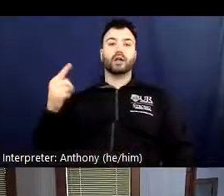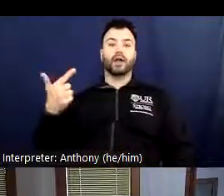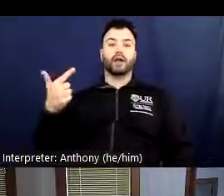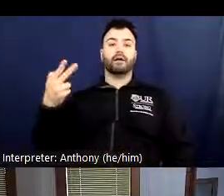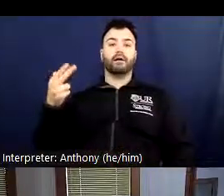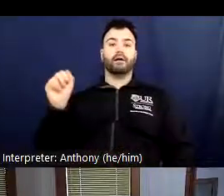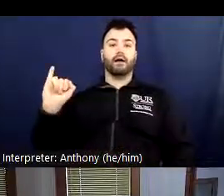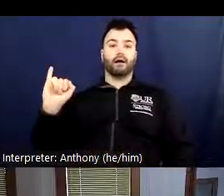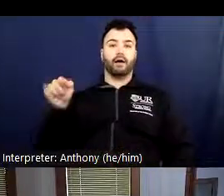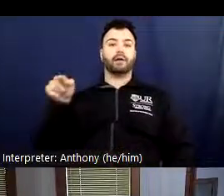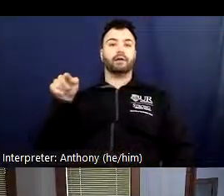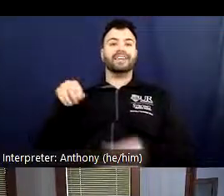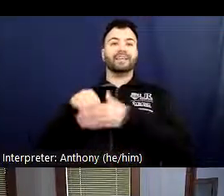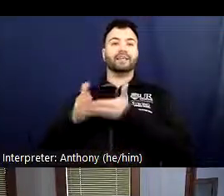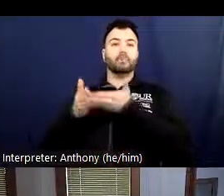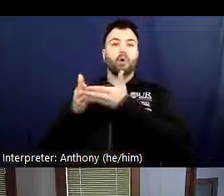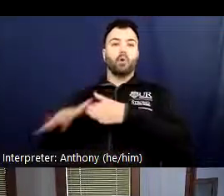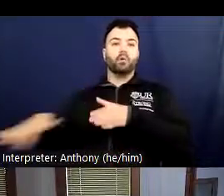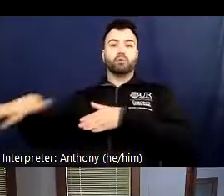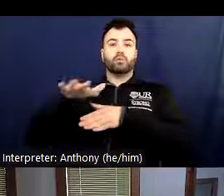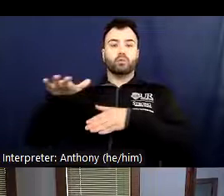bringing opium from